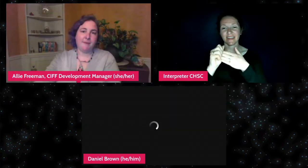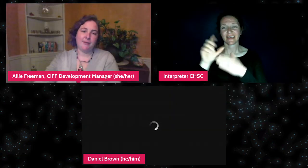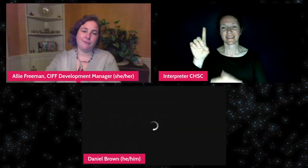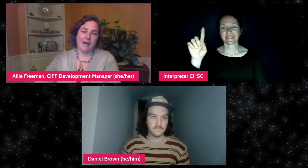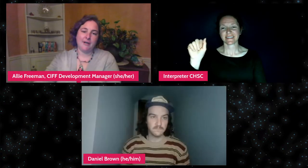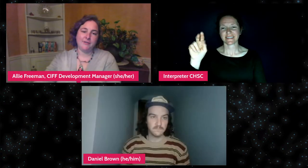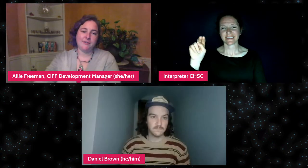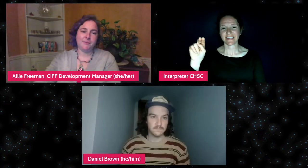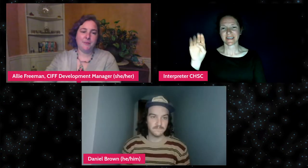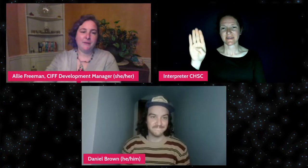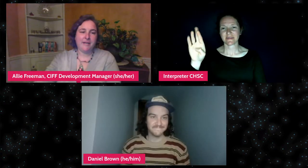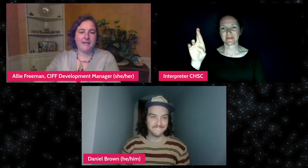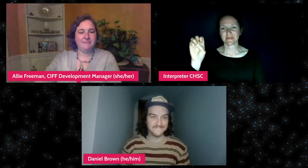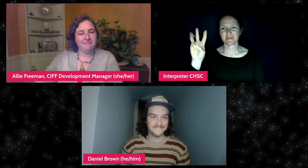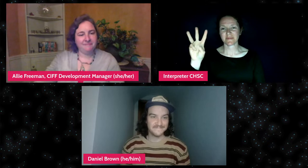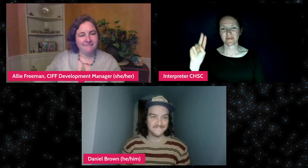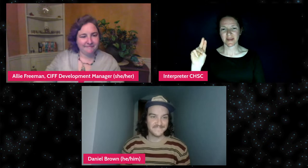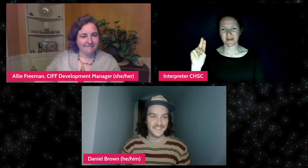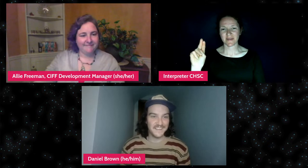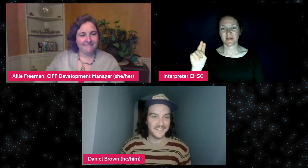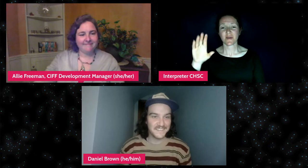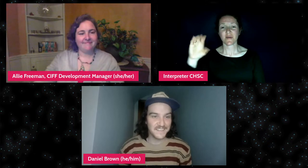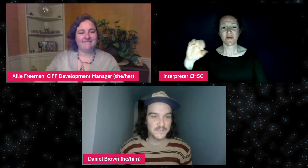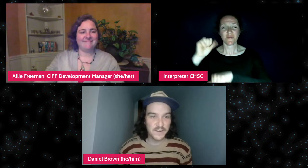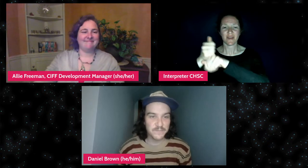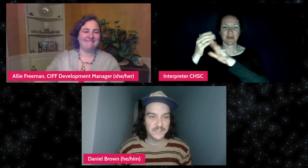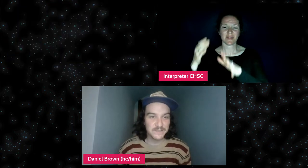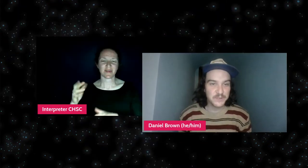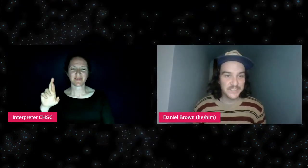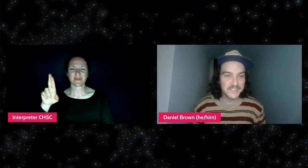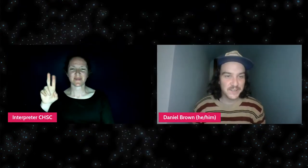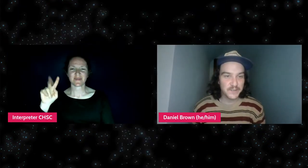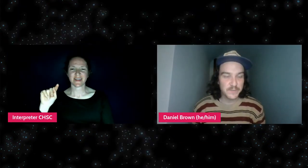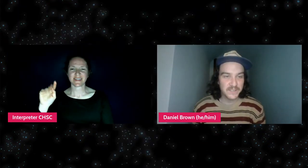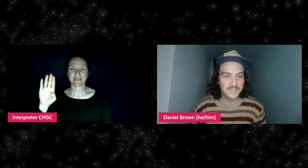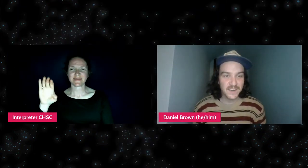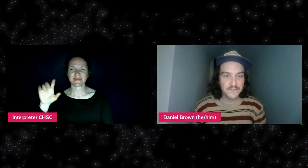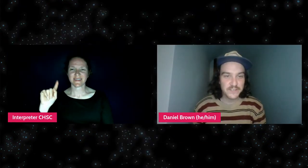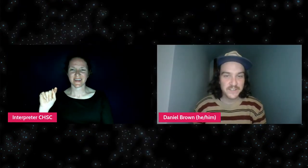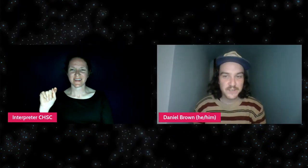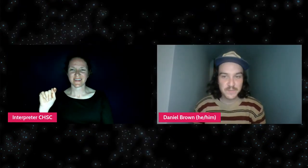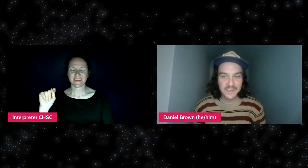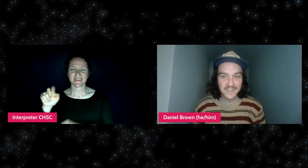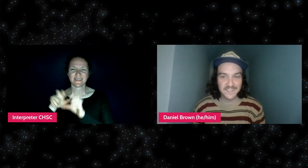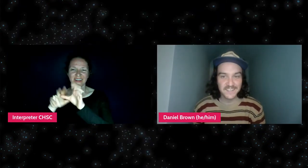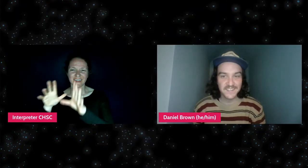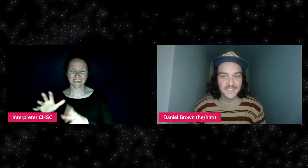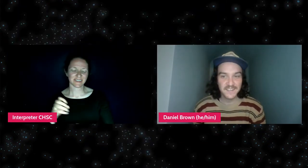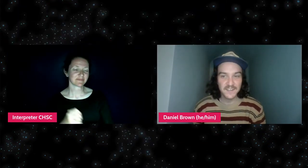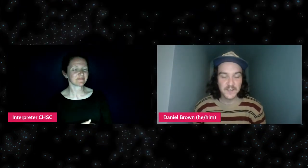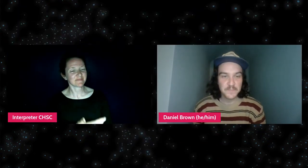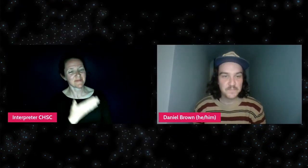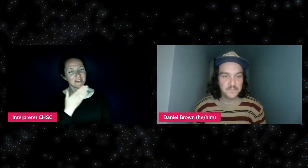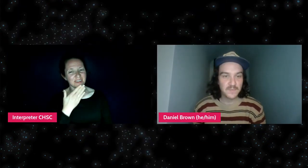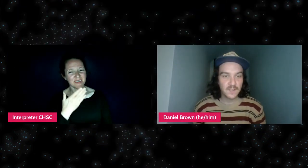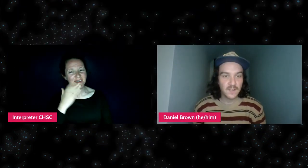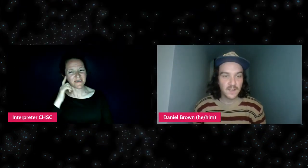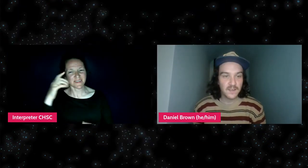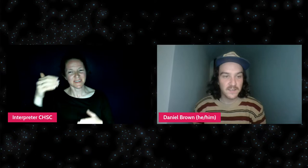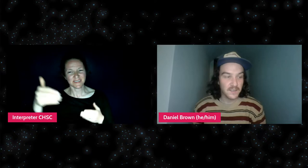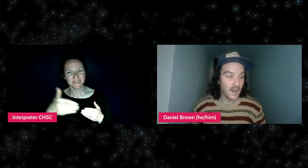of Rust Belt Writers. Welcome, Dan. Hey, thanks for having me. I'm really excited about the conversation to be had.